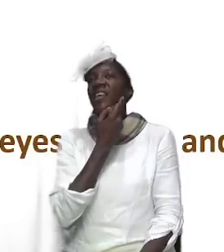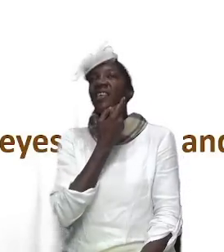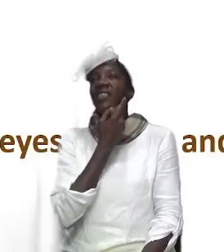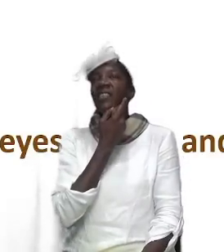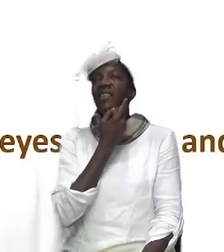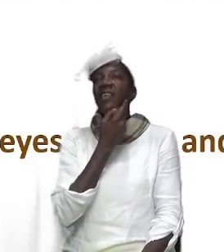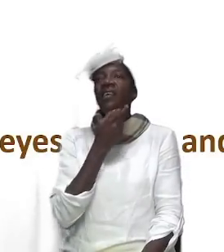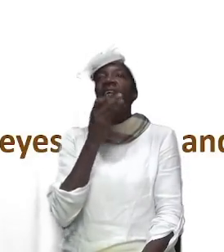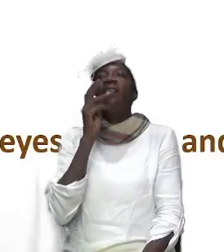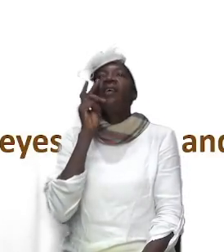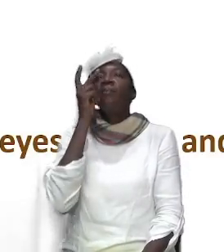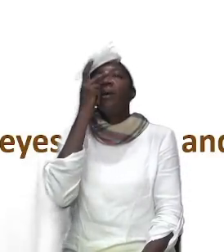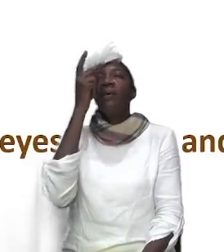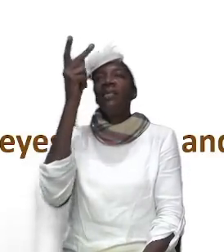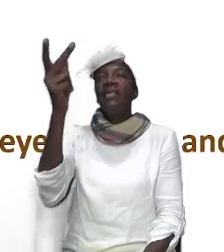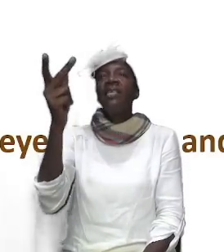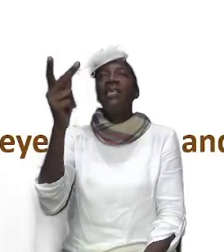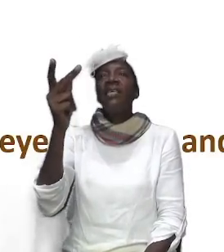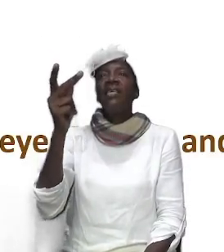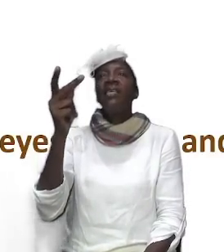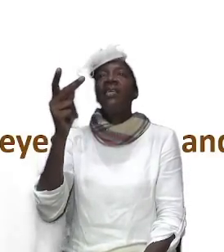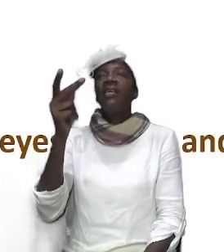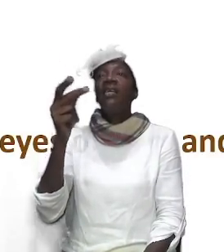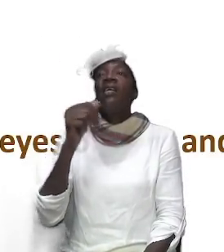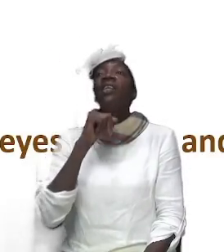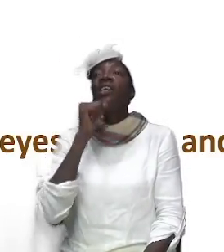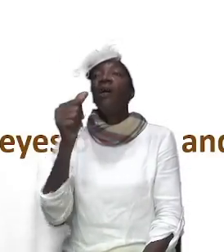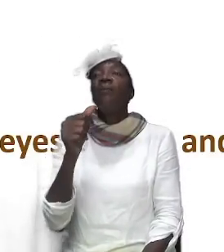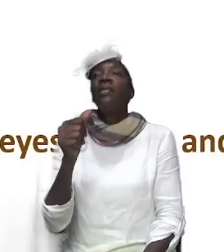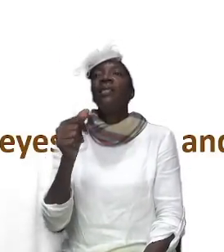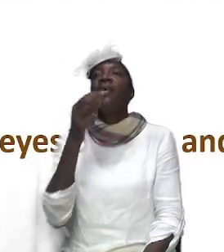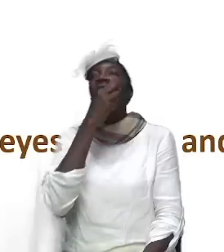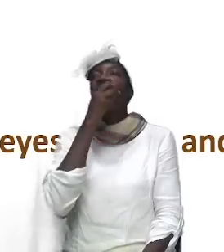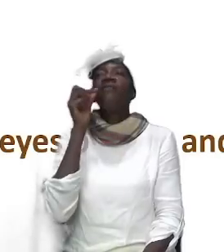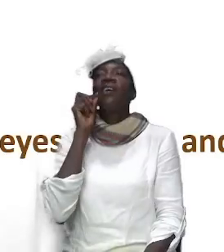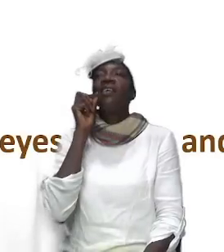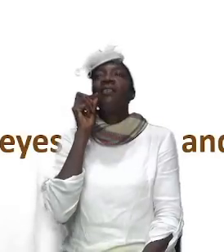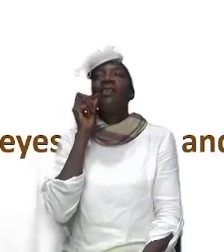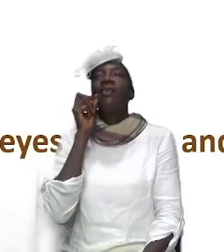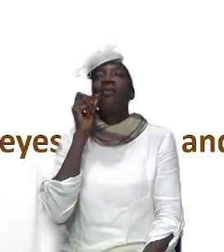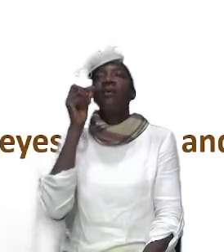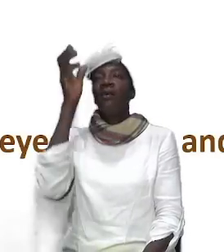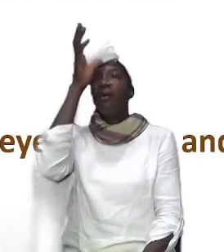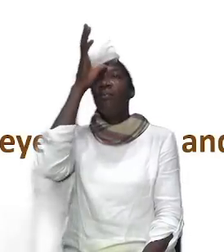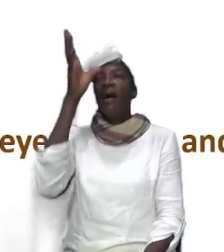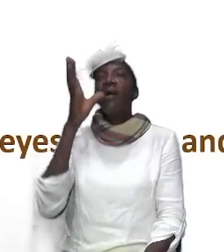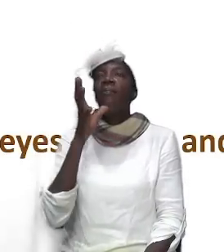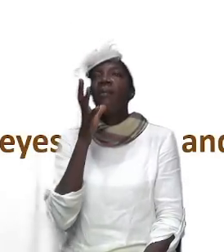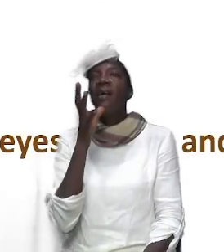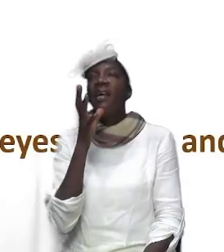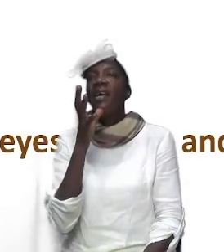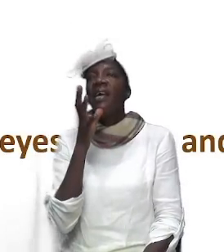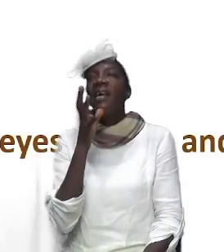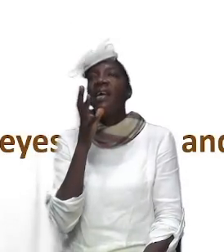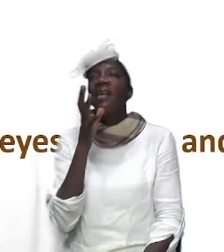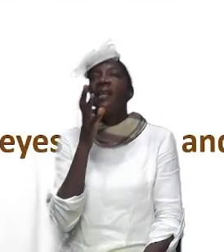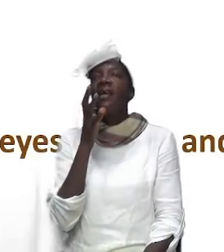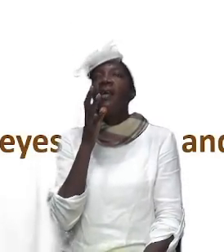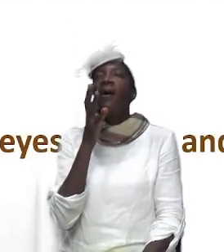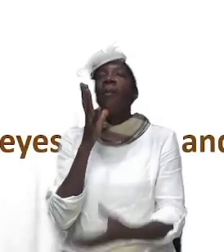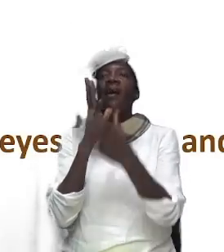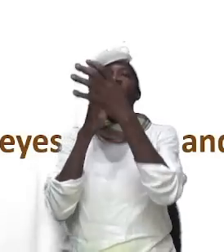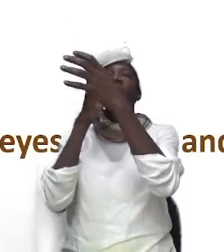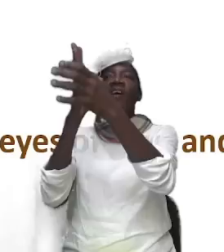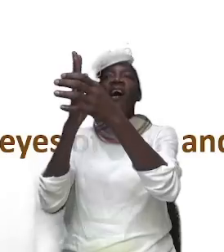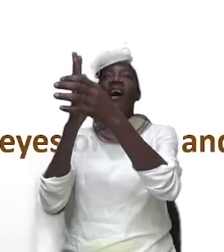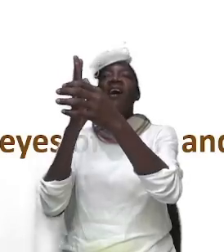you may be seen, so that you may not be seen fasting by men, but by your Father who is